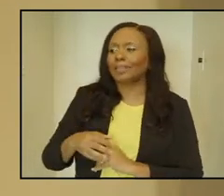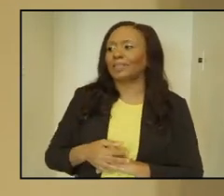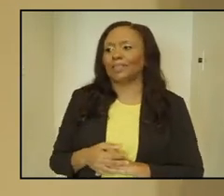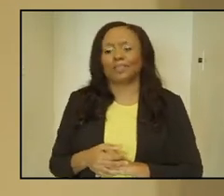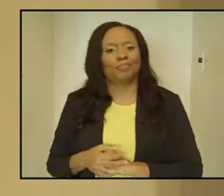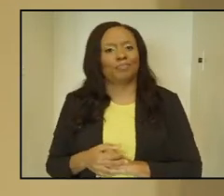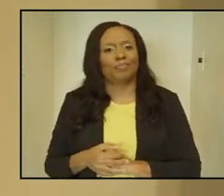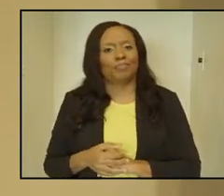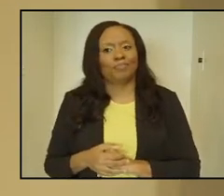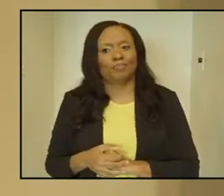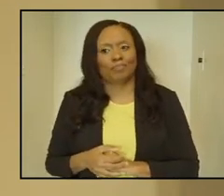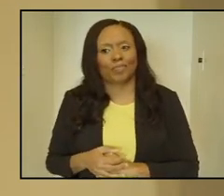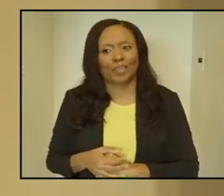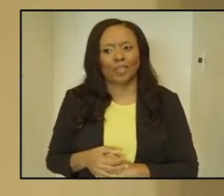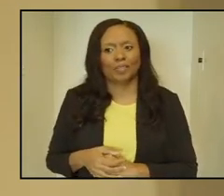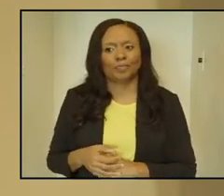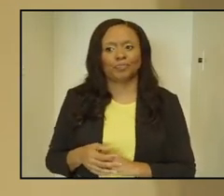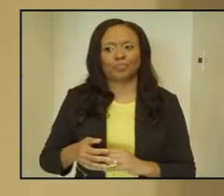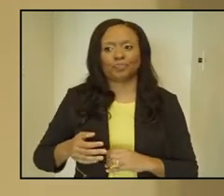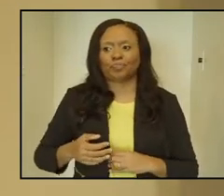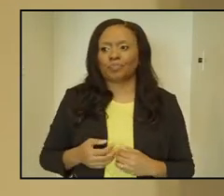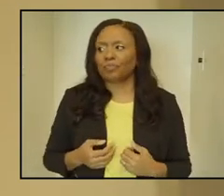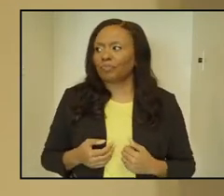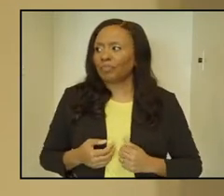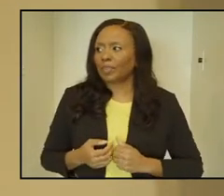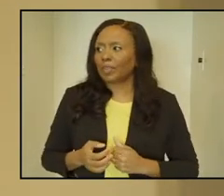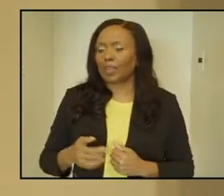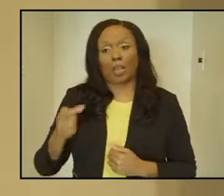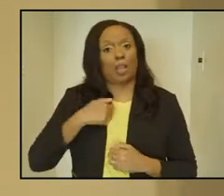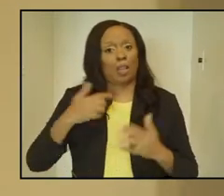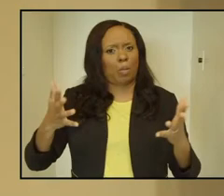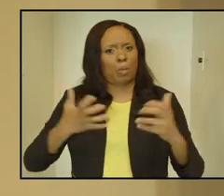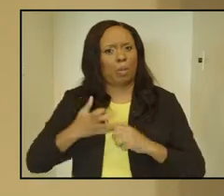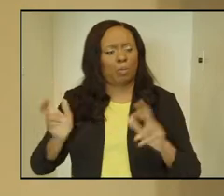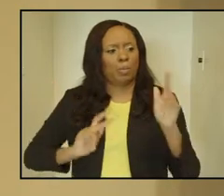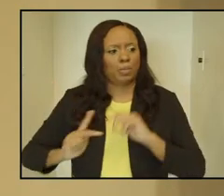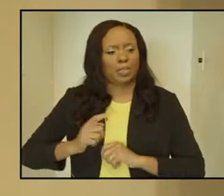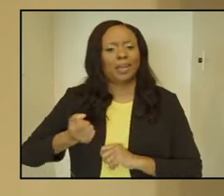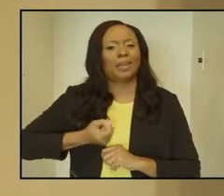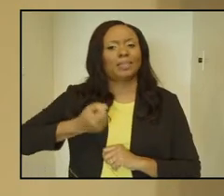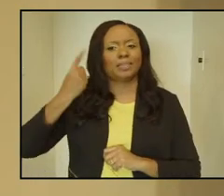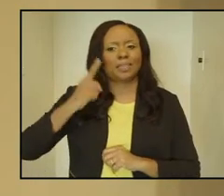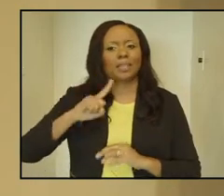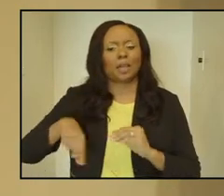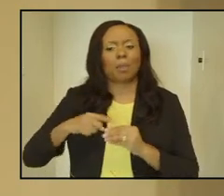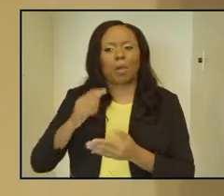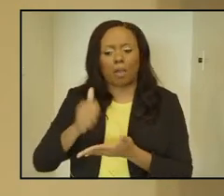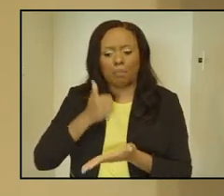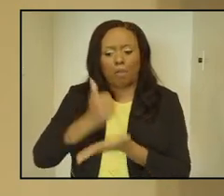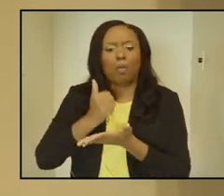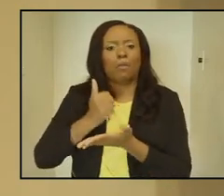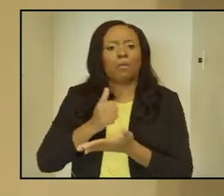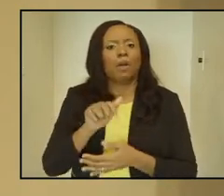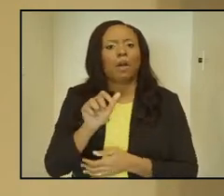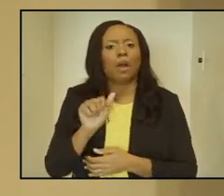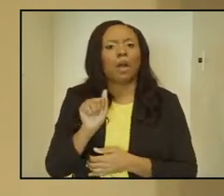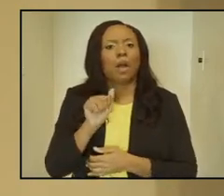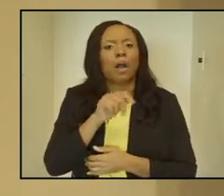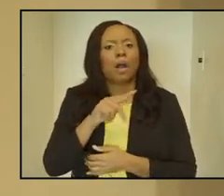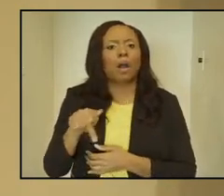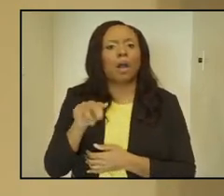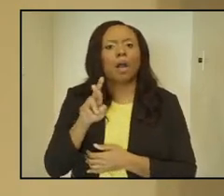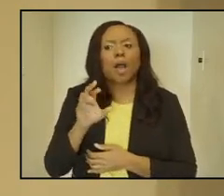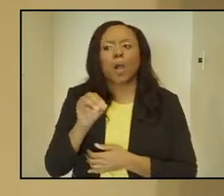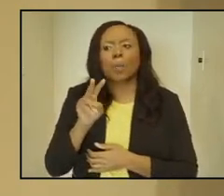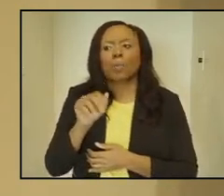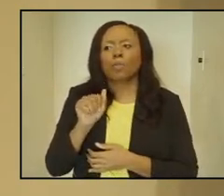And conditional approval is something that I want to be able to reinforce, because it's a culture change. Ben, you